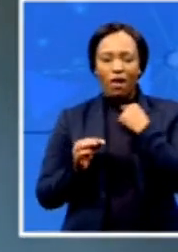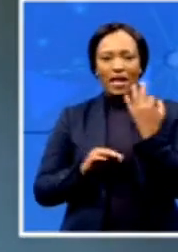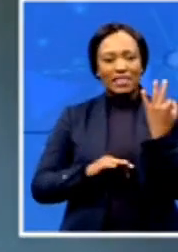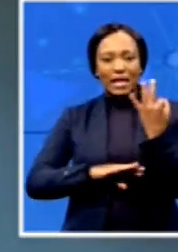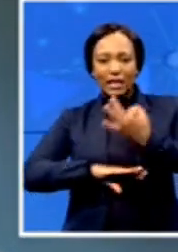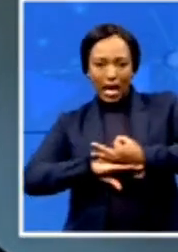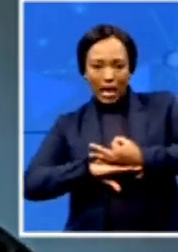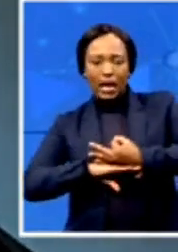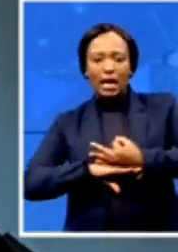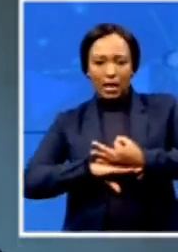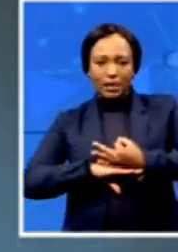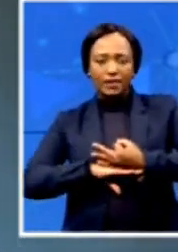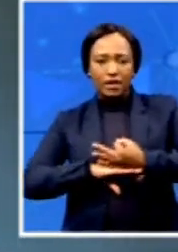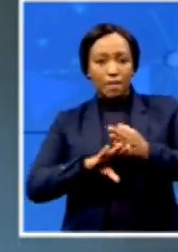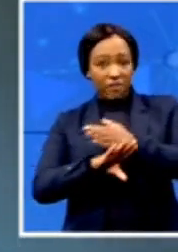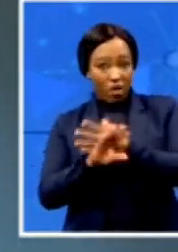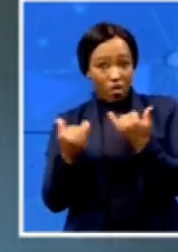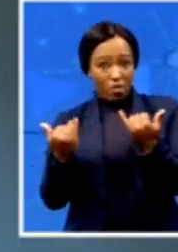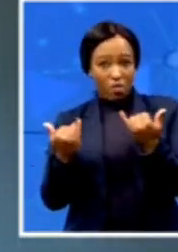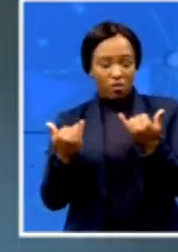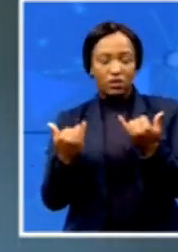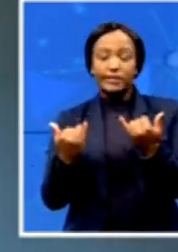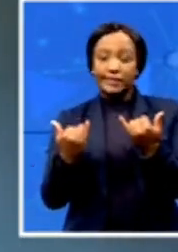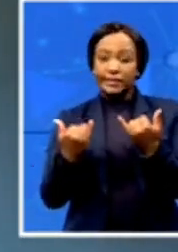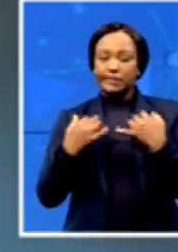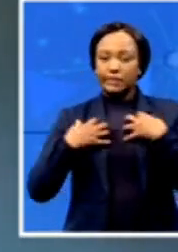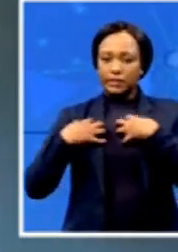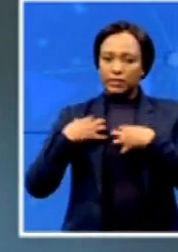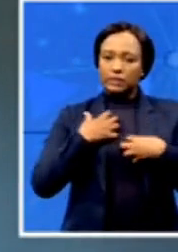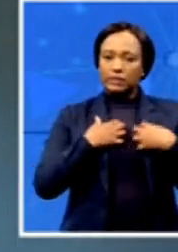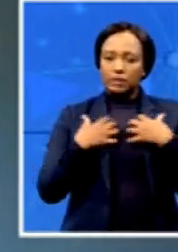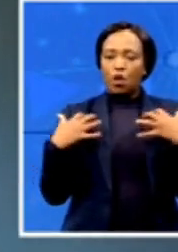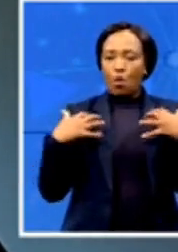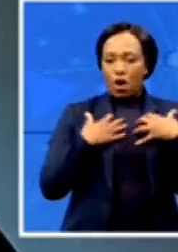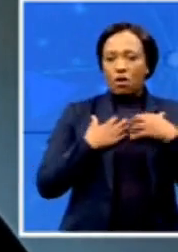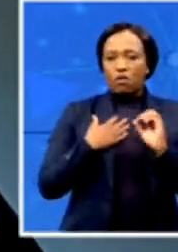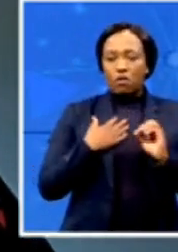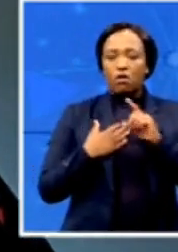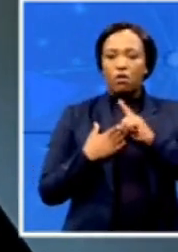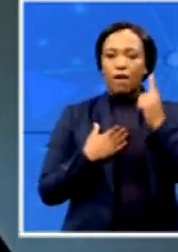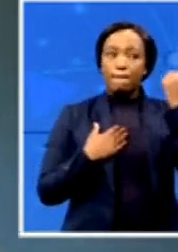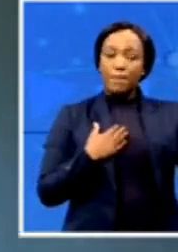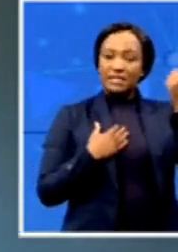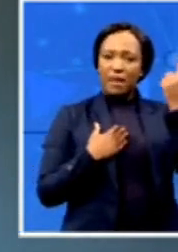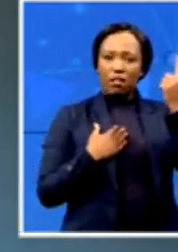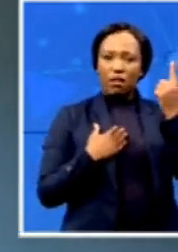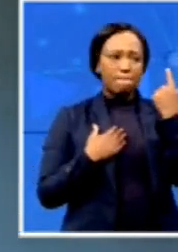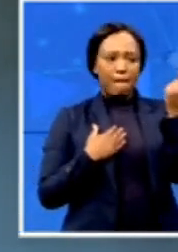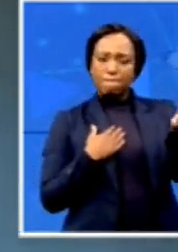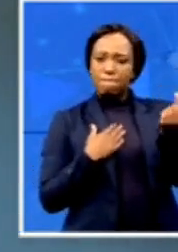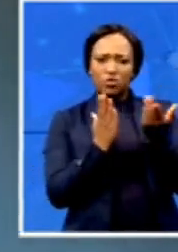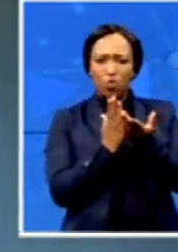today. We are very much worried, because I'm told that the principal left the school. So, in any